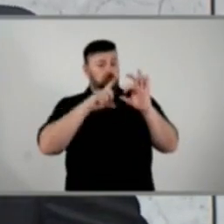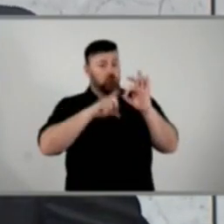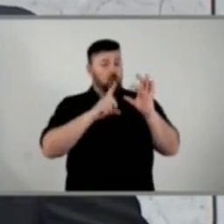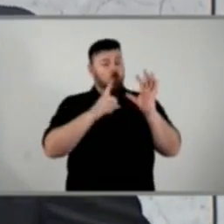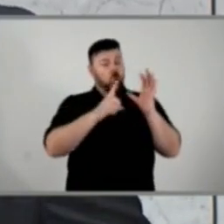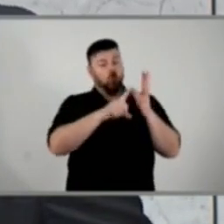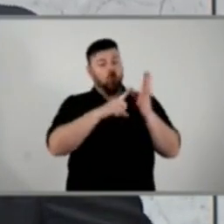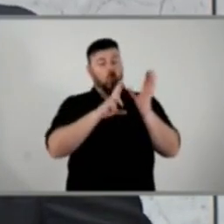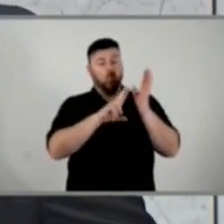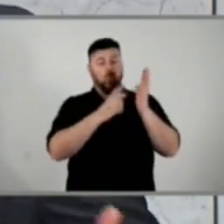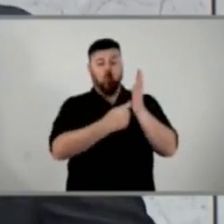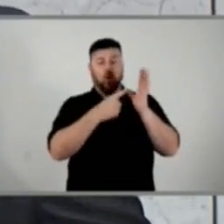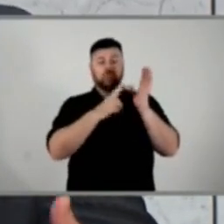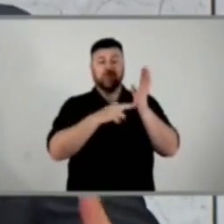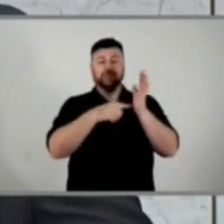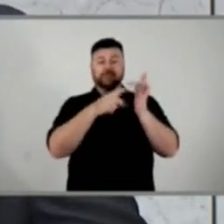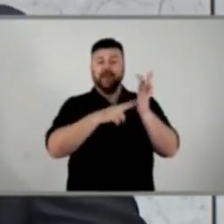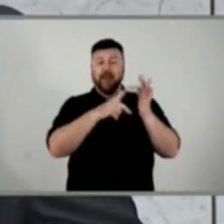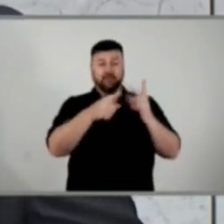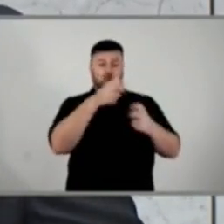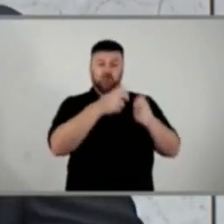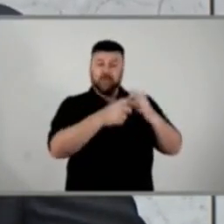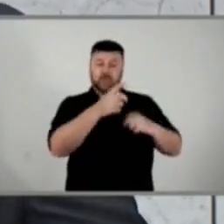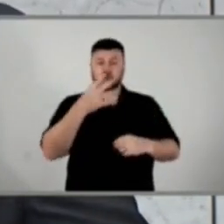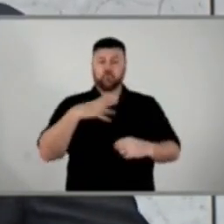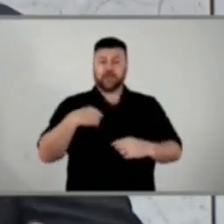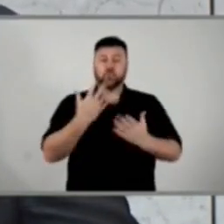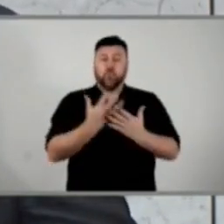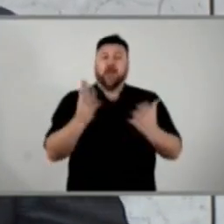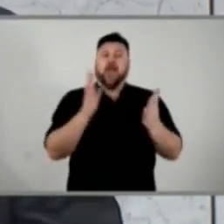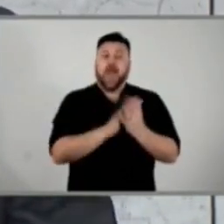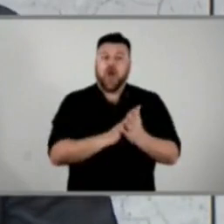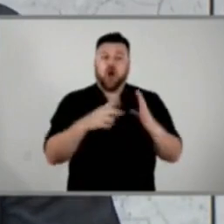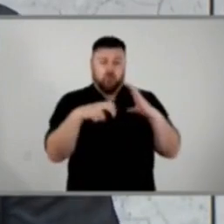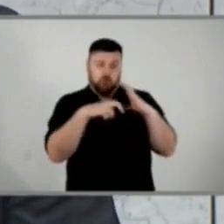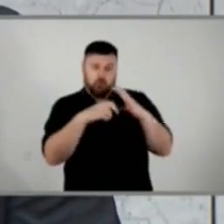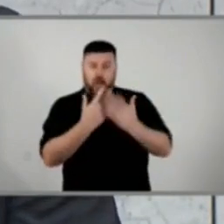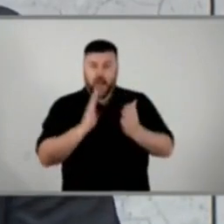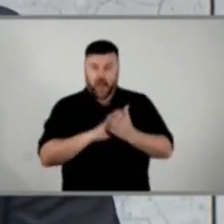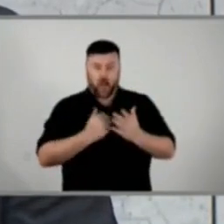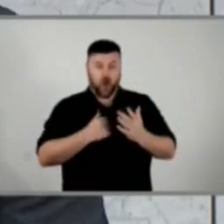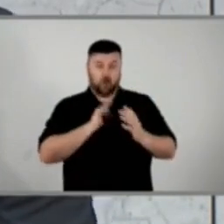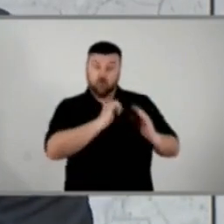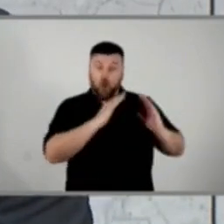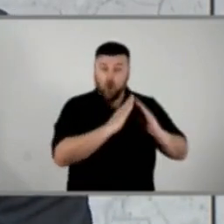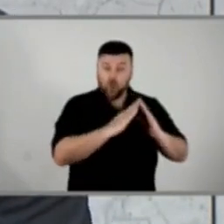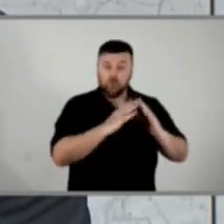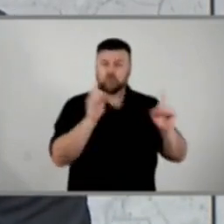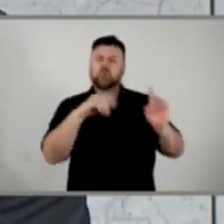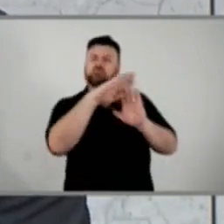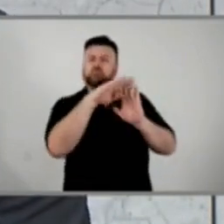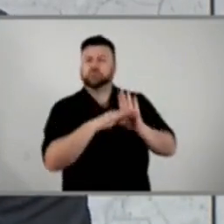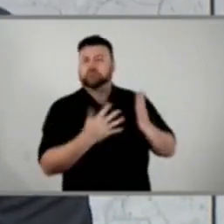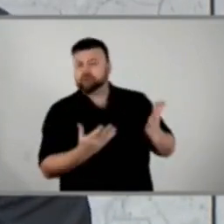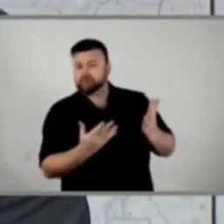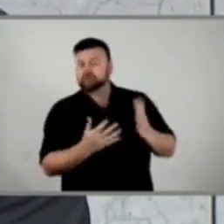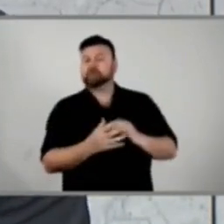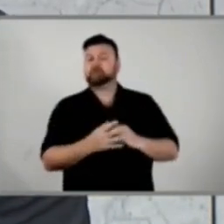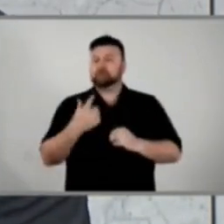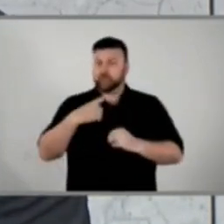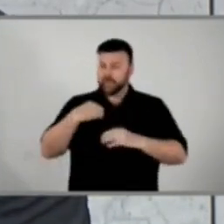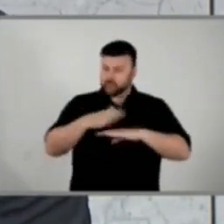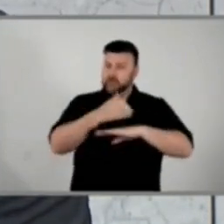to resolve. How would people quarantine if they're coming, and in what arrangements, and what are the